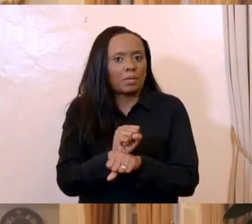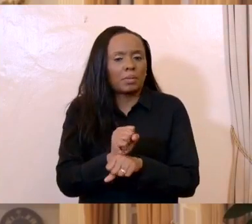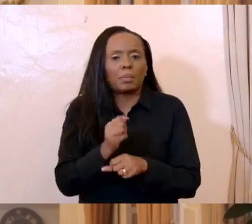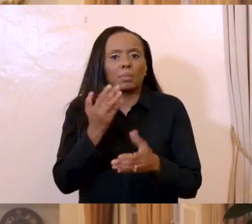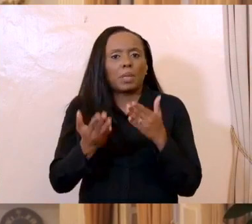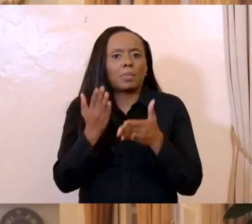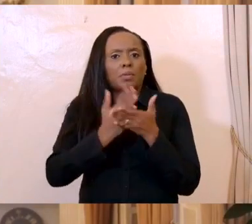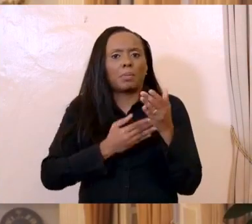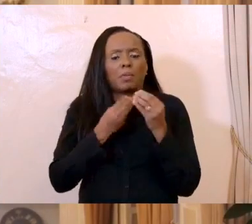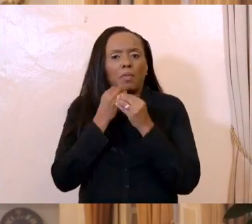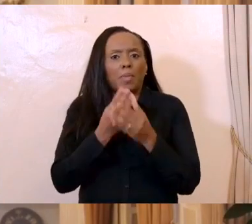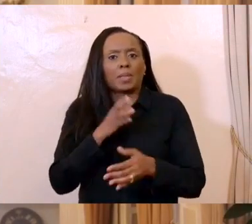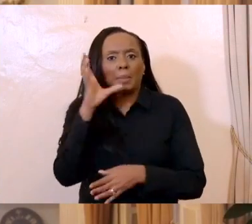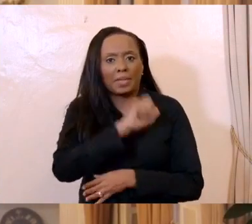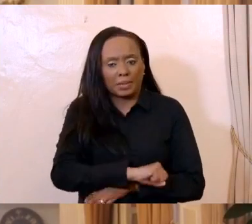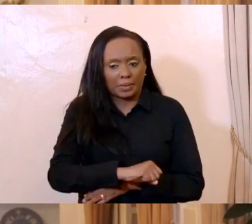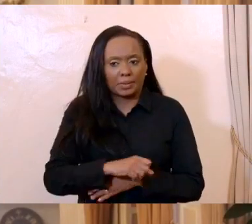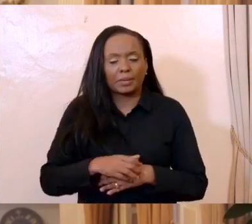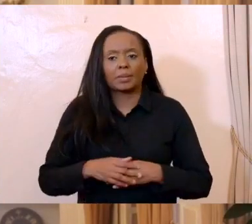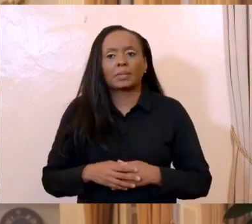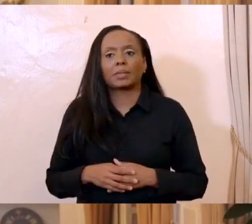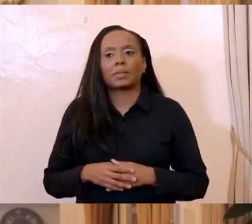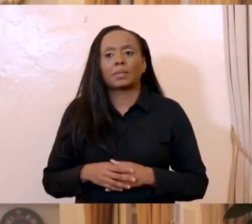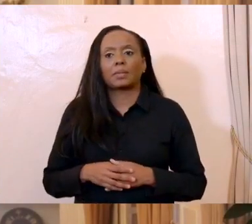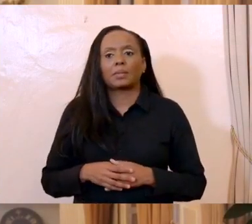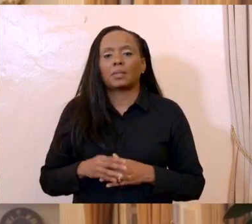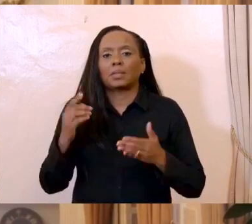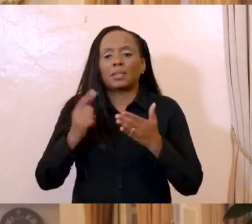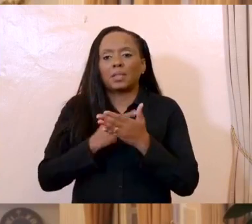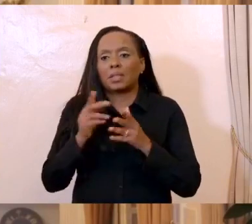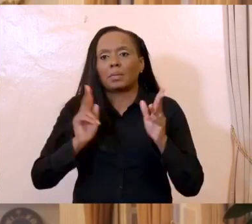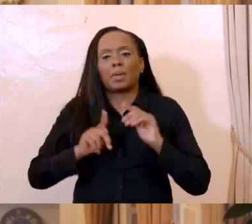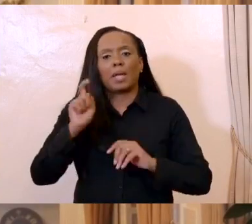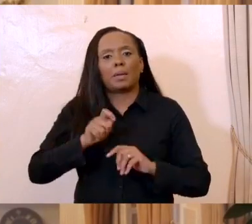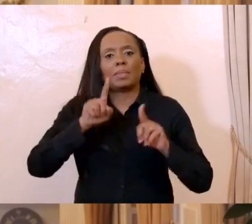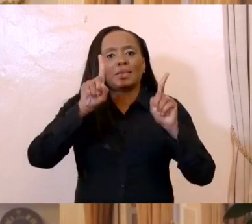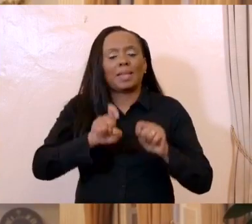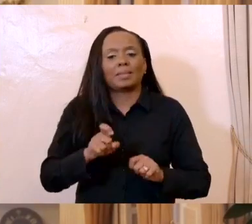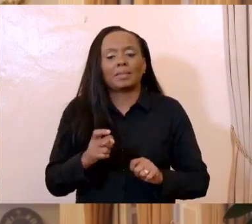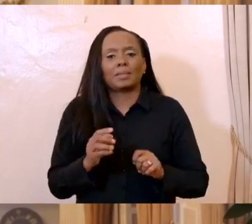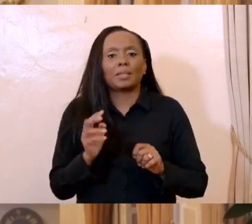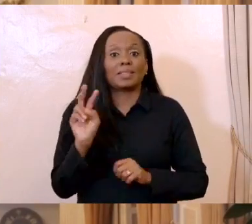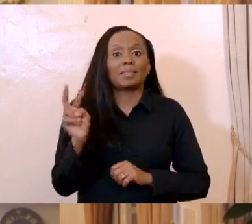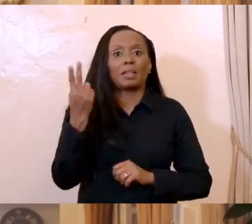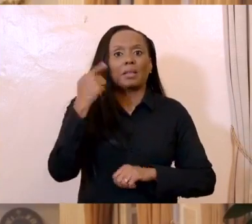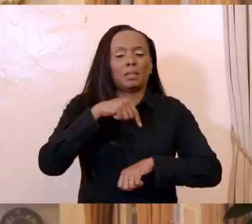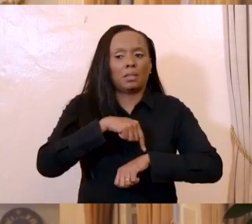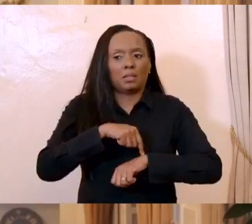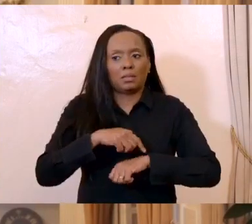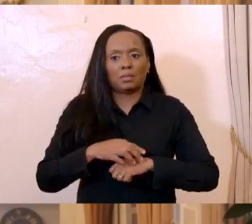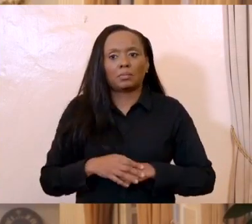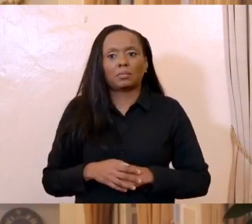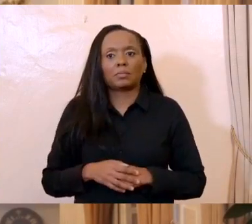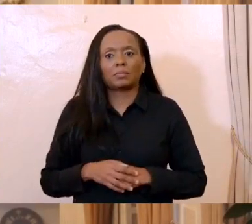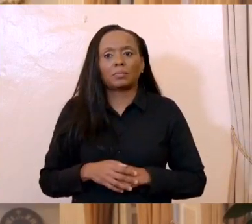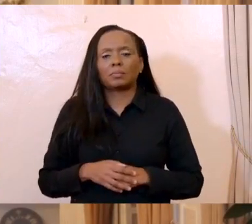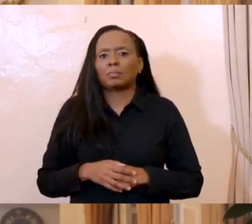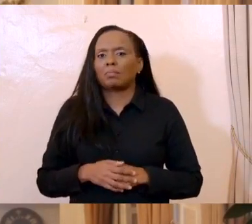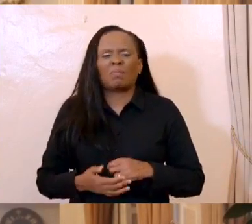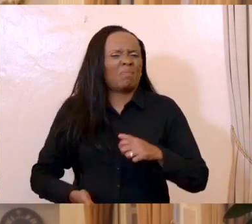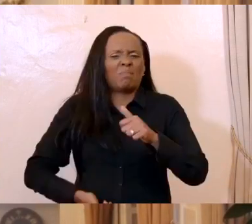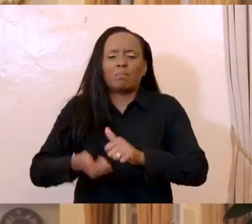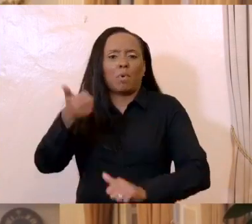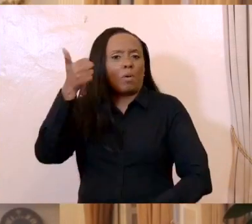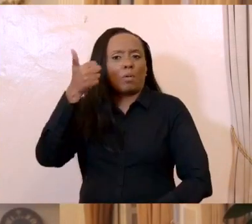those persons might have been reswabbed, and they're not many. We have practically cleared the backlog